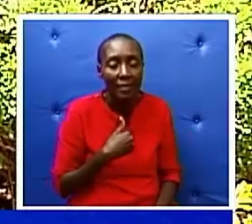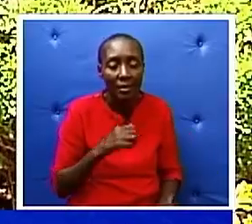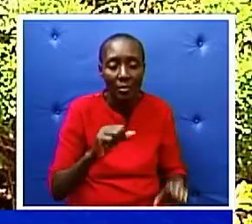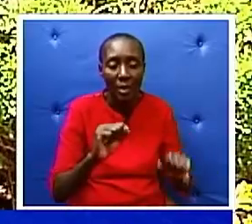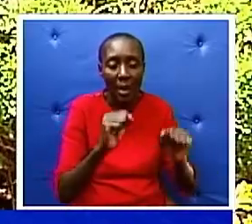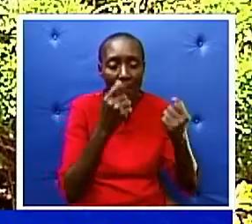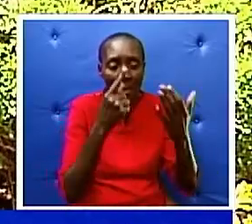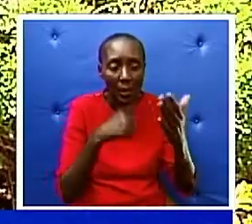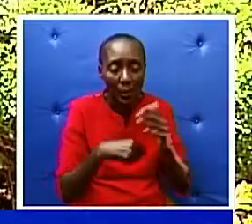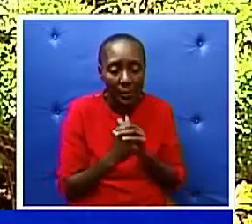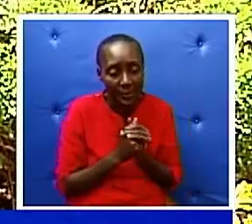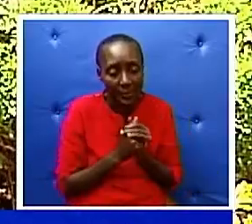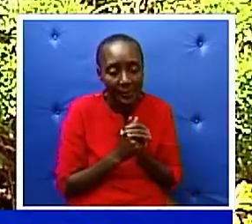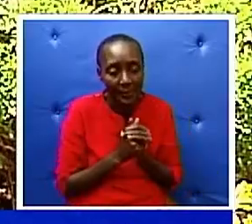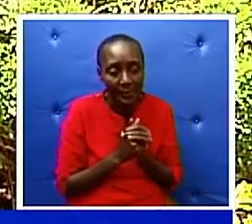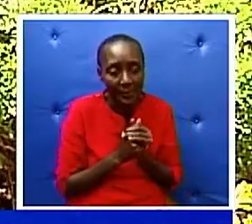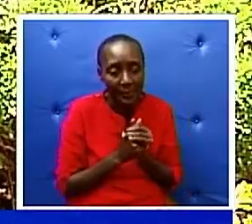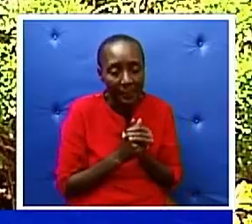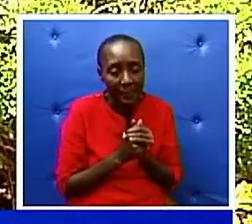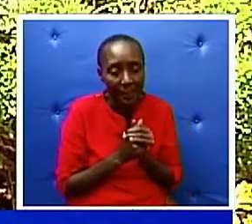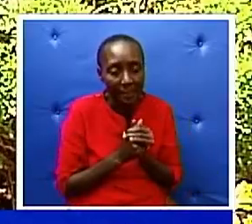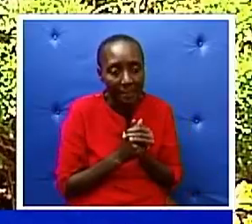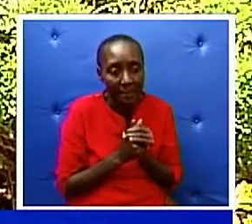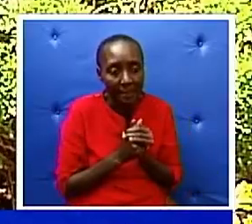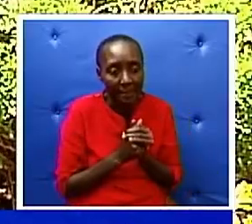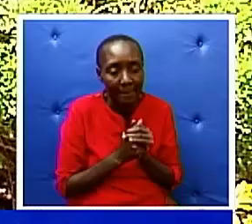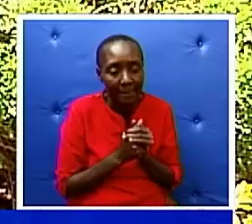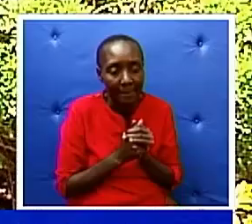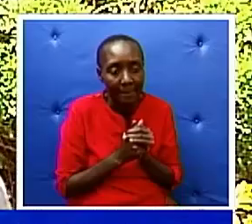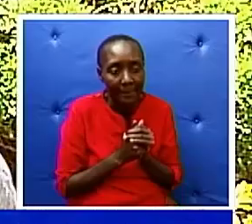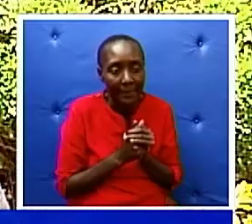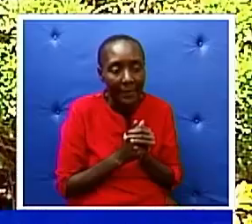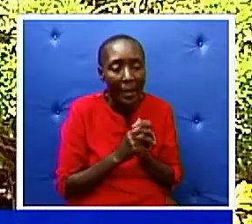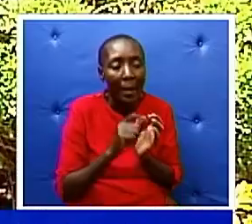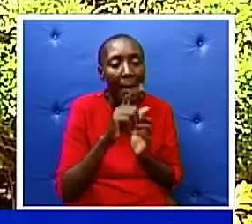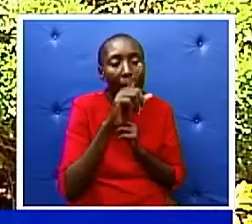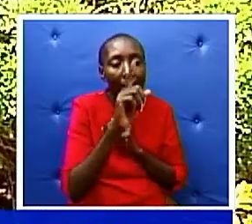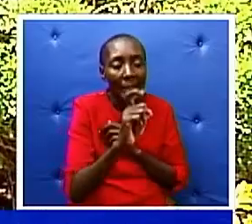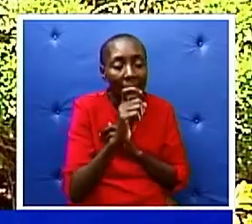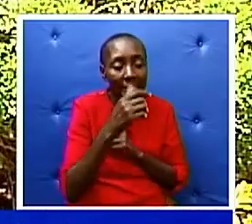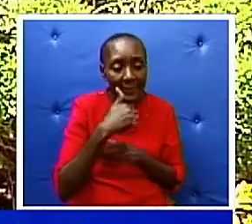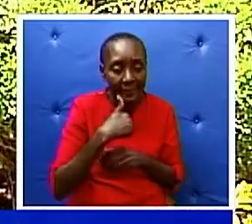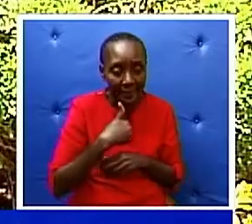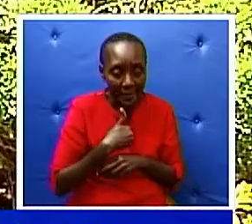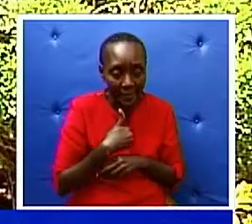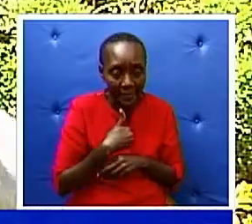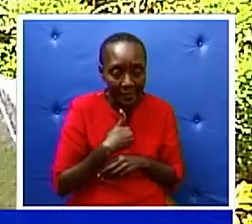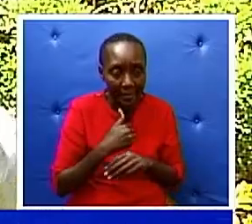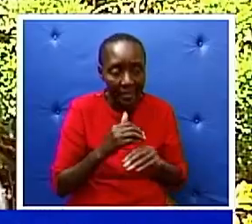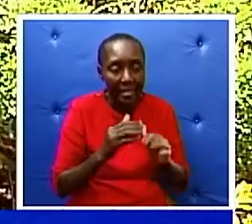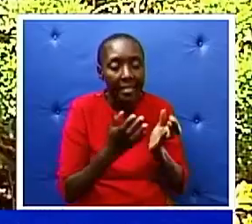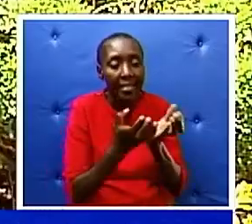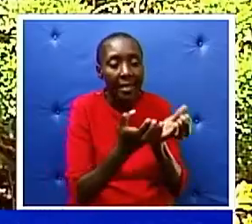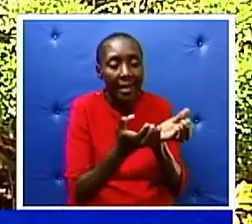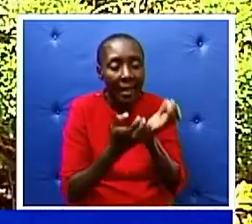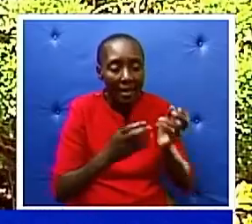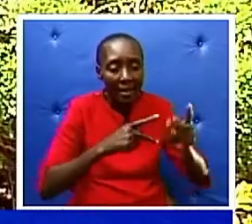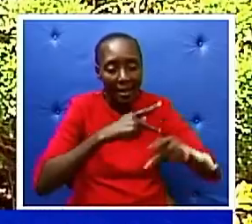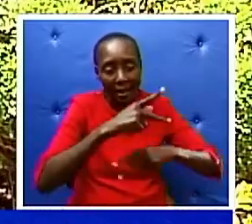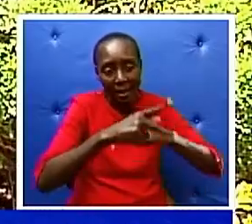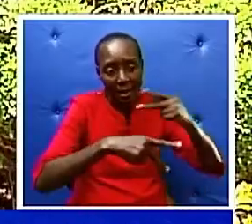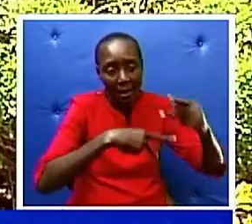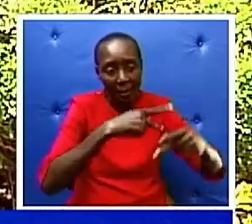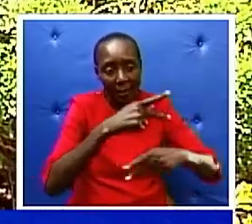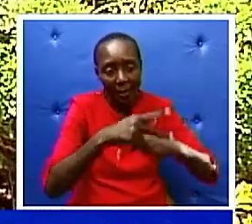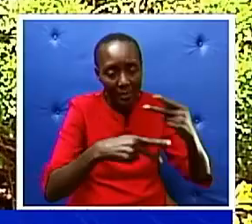is there has to be the requisite necessary procedures to get to the point where